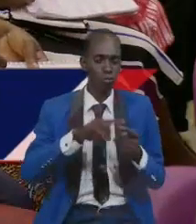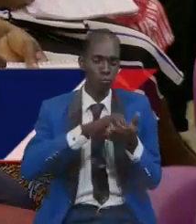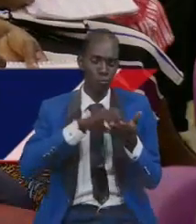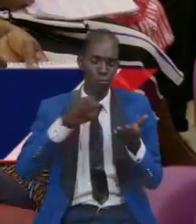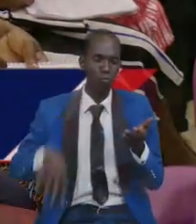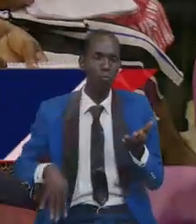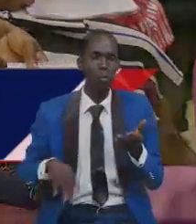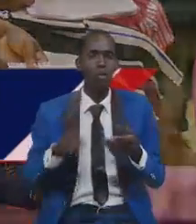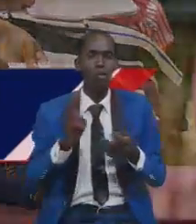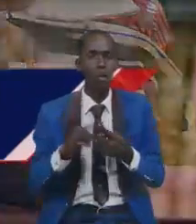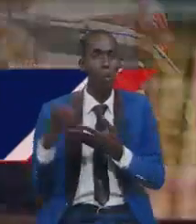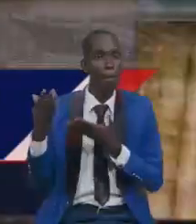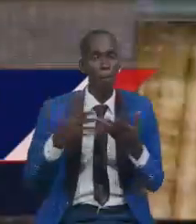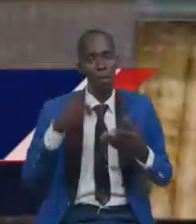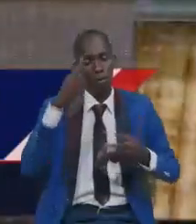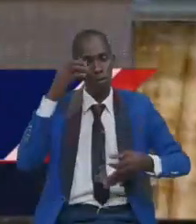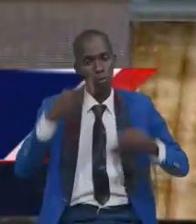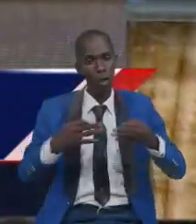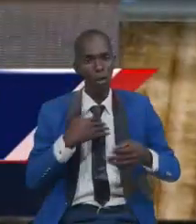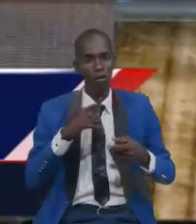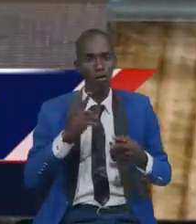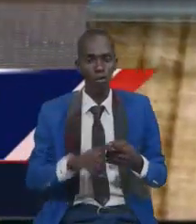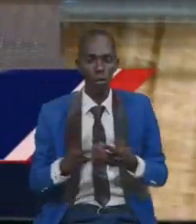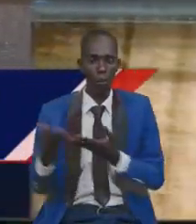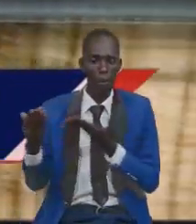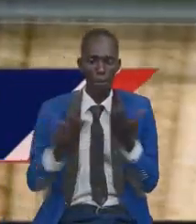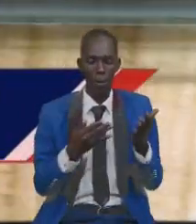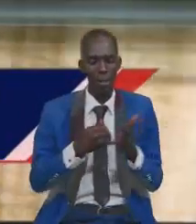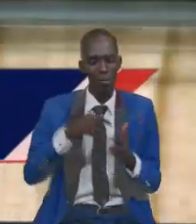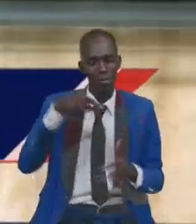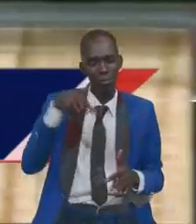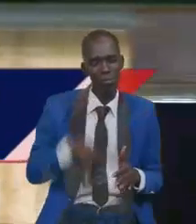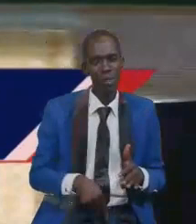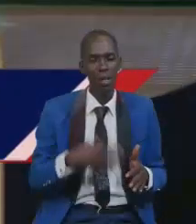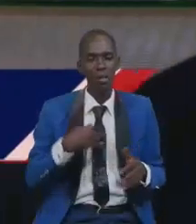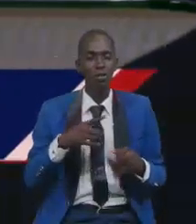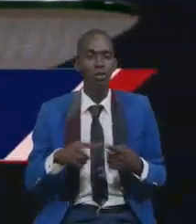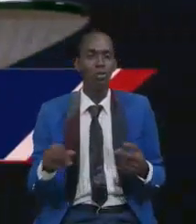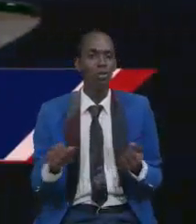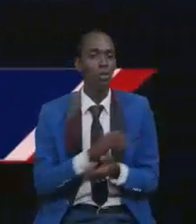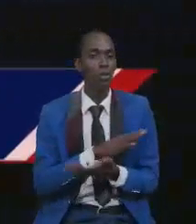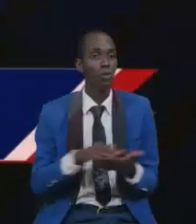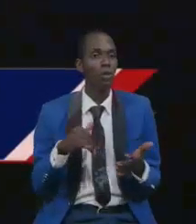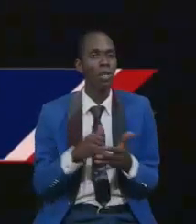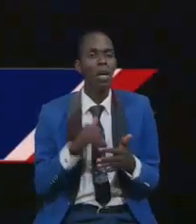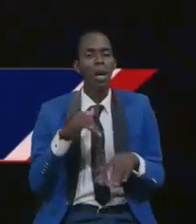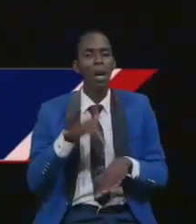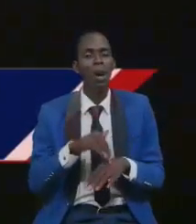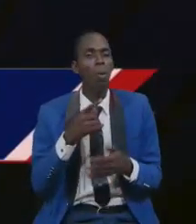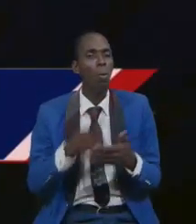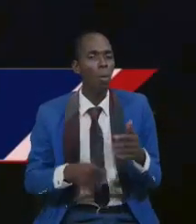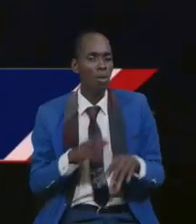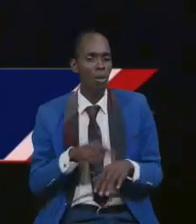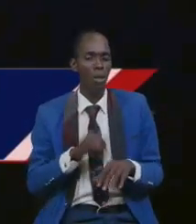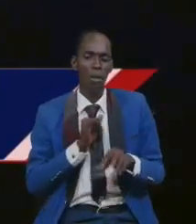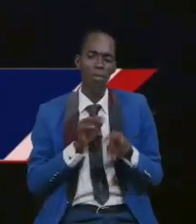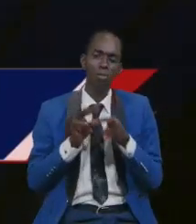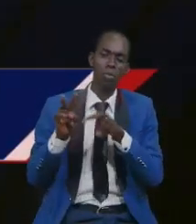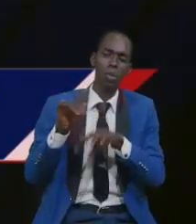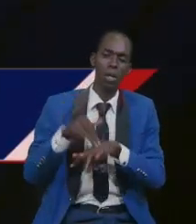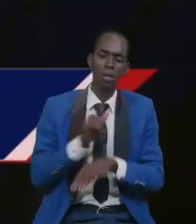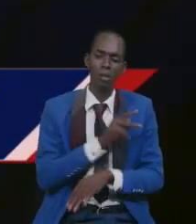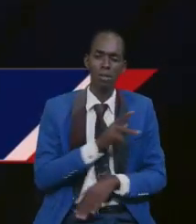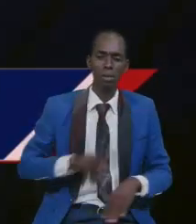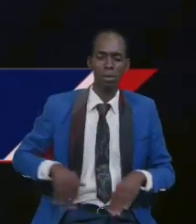bring judgment, and to pull it down, and to destroy it. At what instant I look at a kingdom, I look at